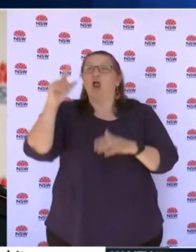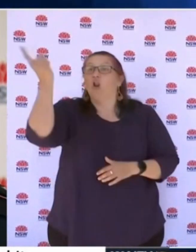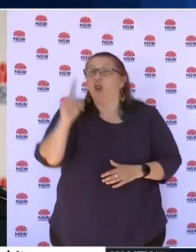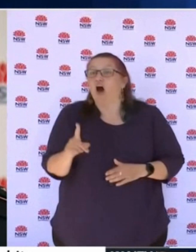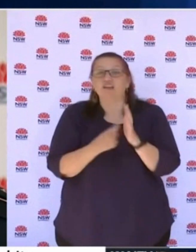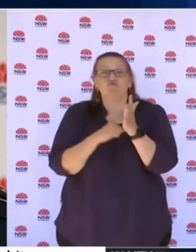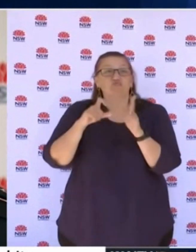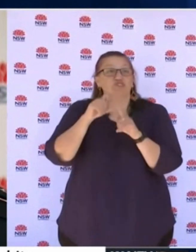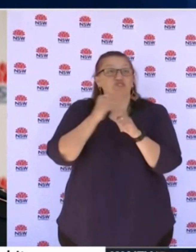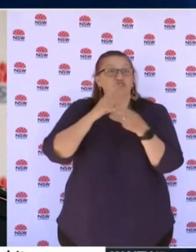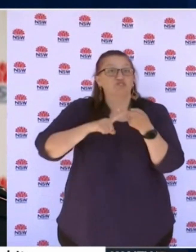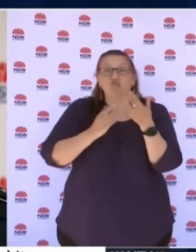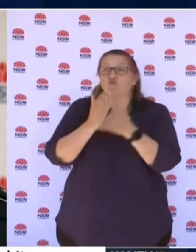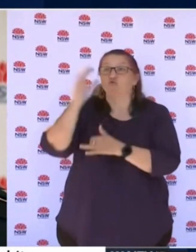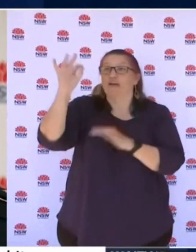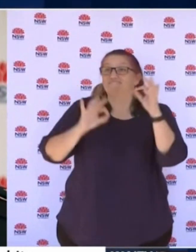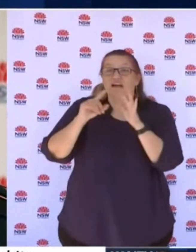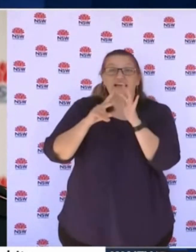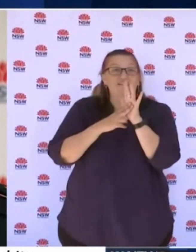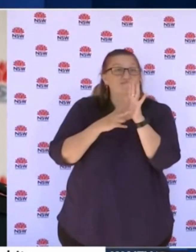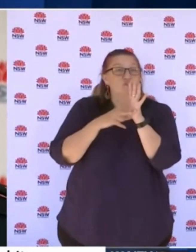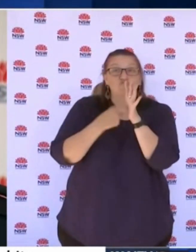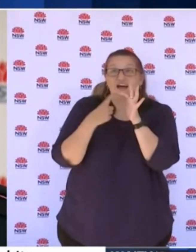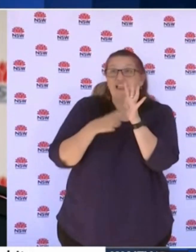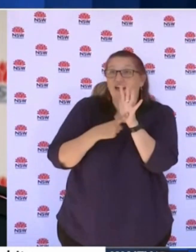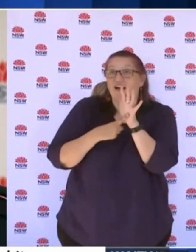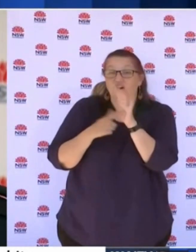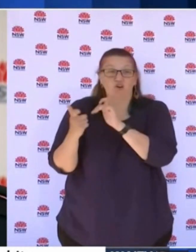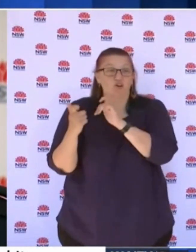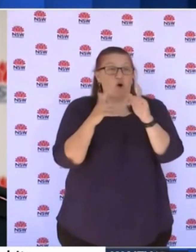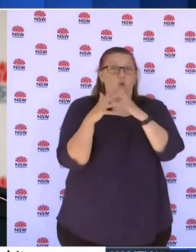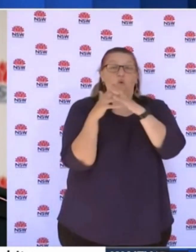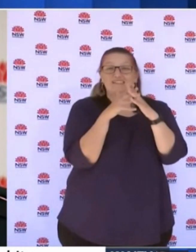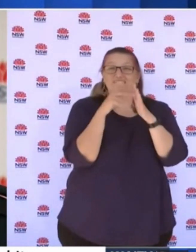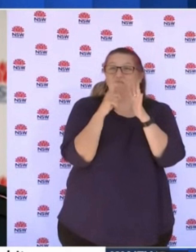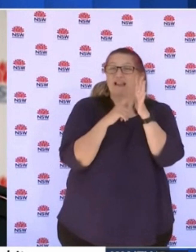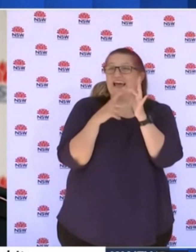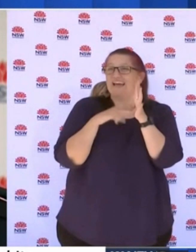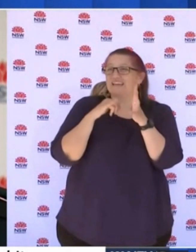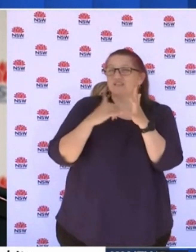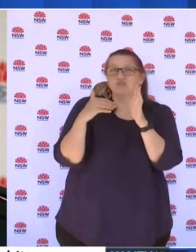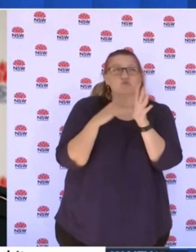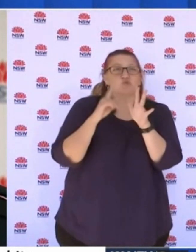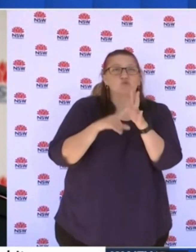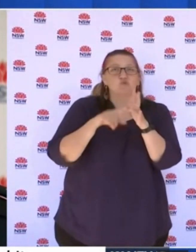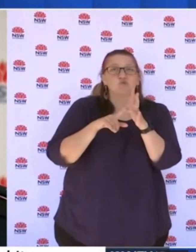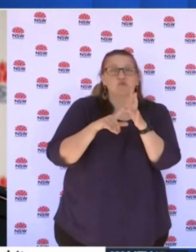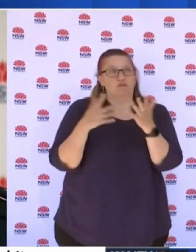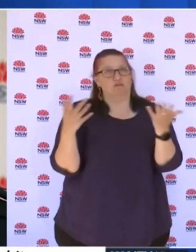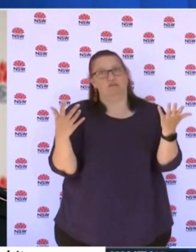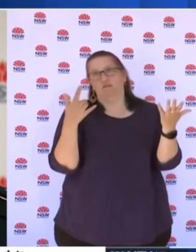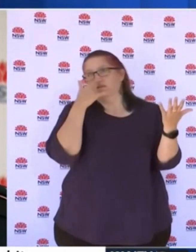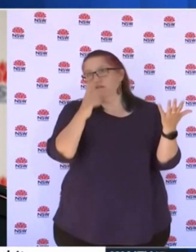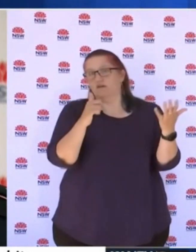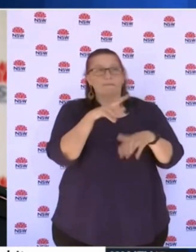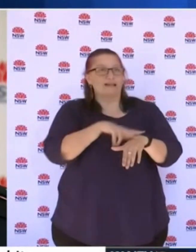Inverell down to Dubbo, where they ended up at the Western Plains Zoo. They were spoken to there by police, issued with